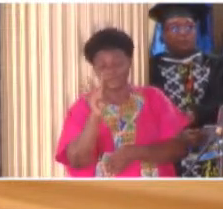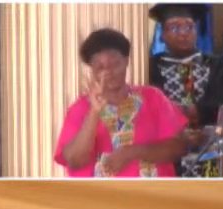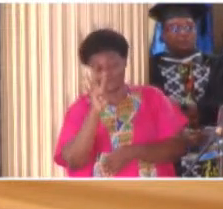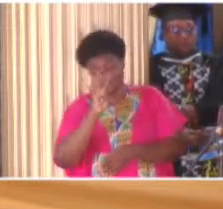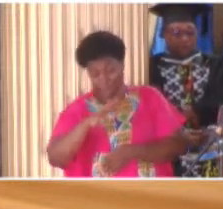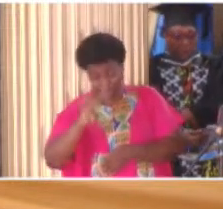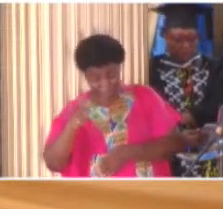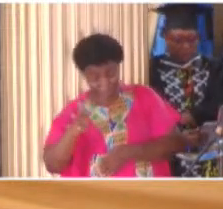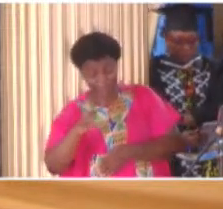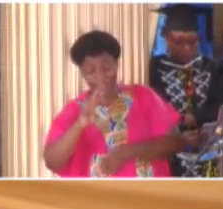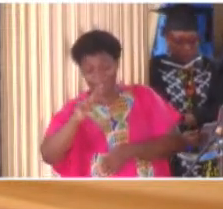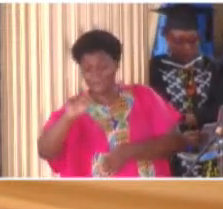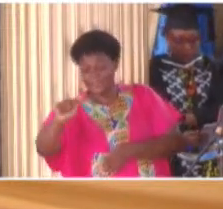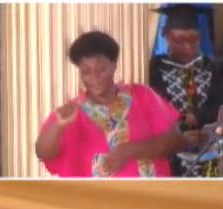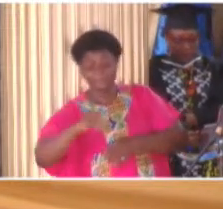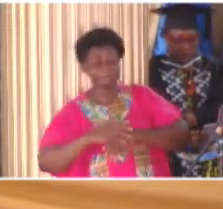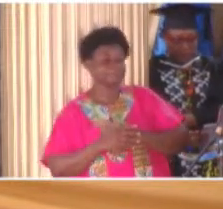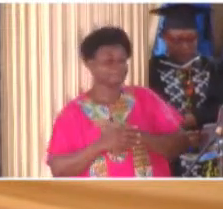3,444 master's graduates,